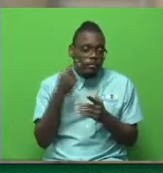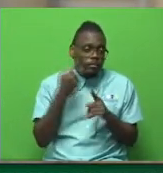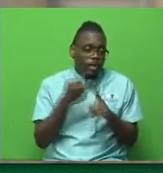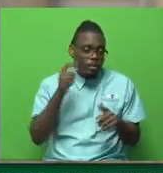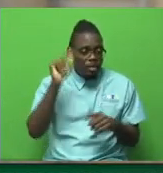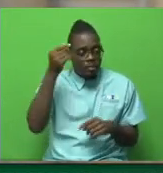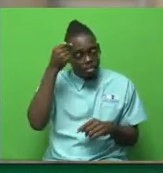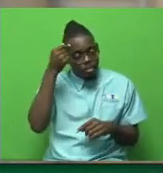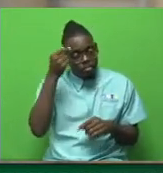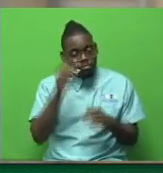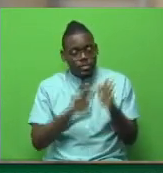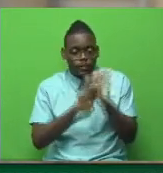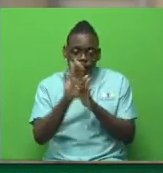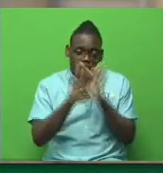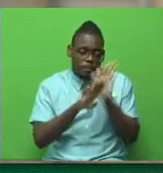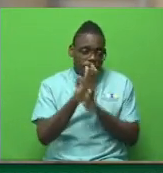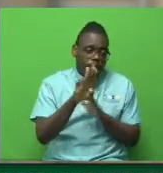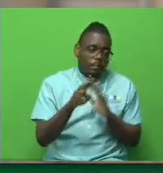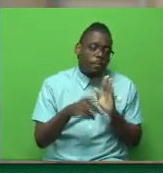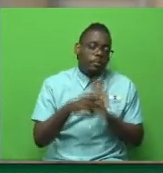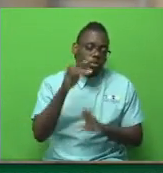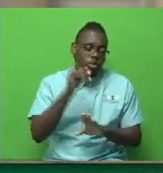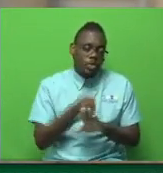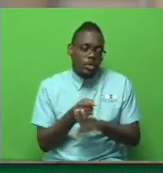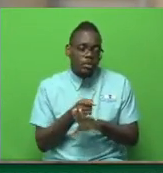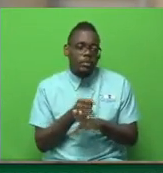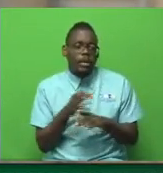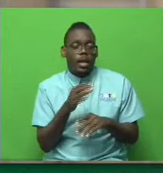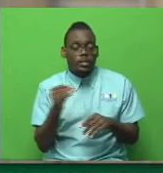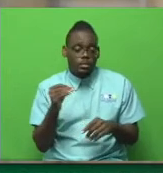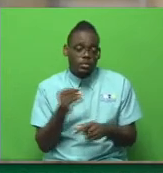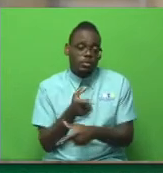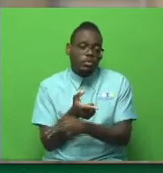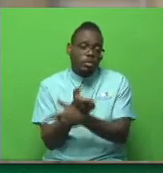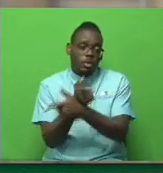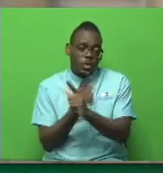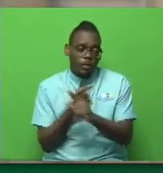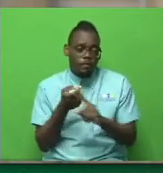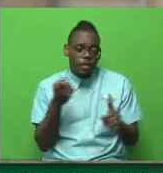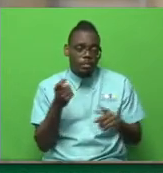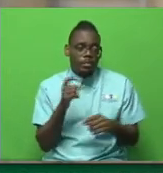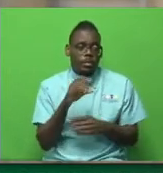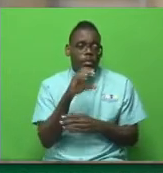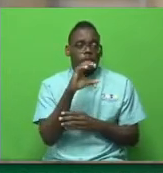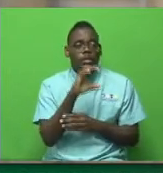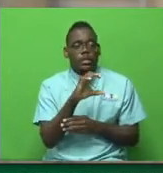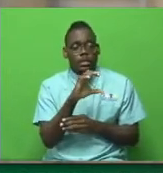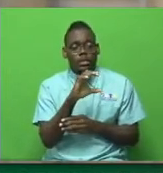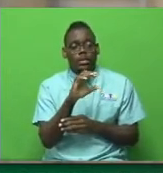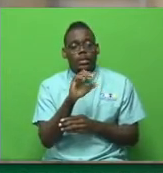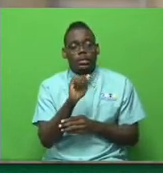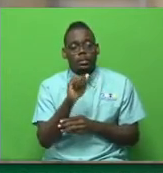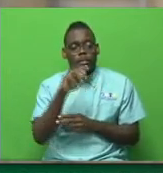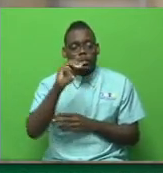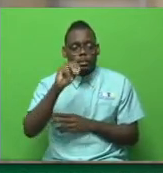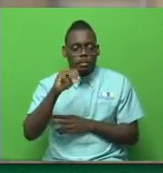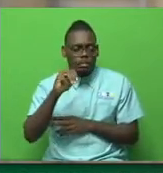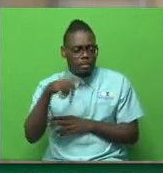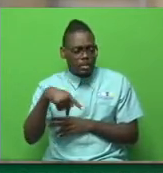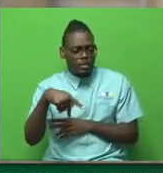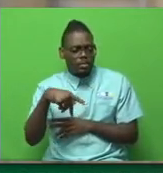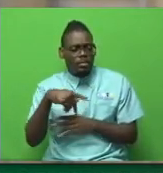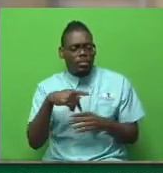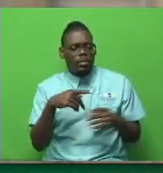also 100 million loan financing from CAF for Coastal protection Works in Tobago the overall